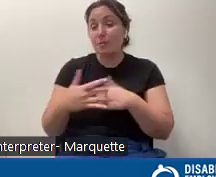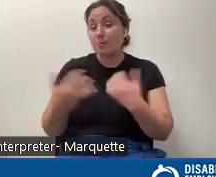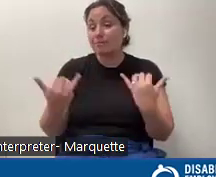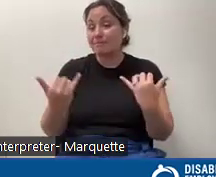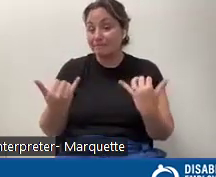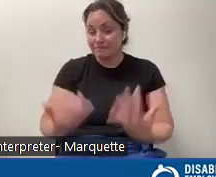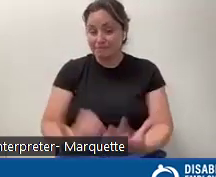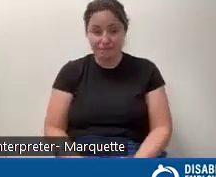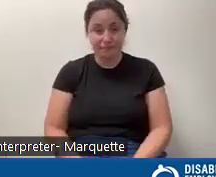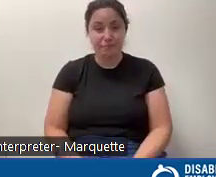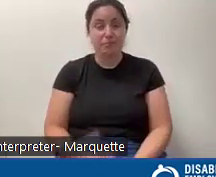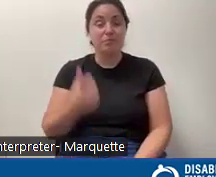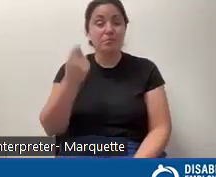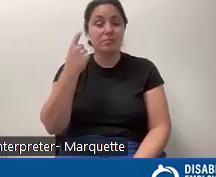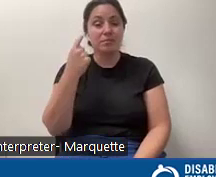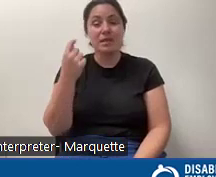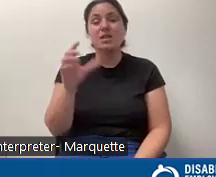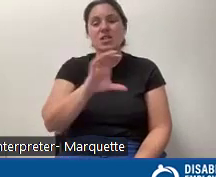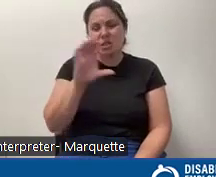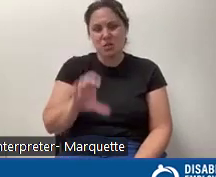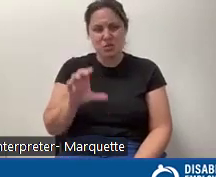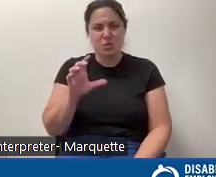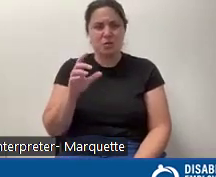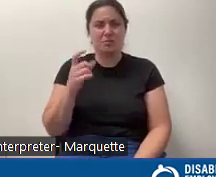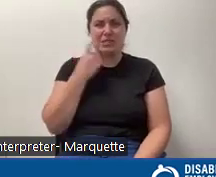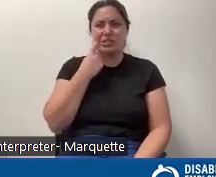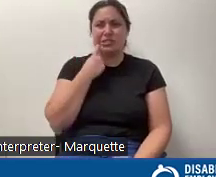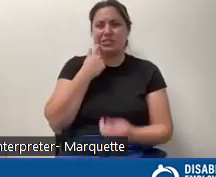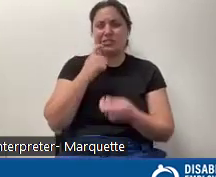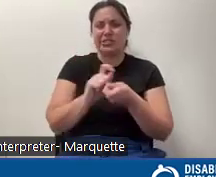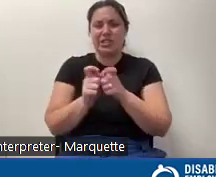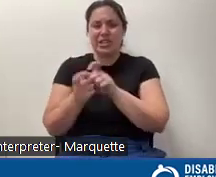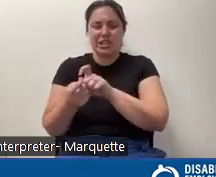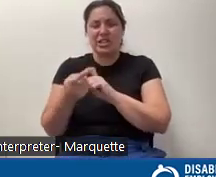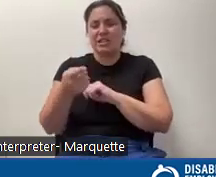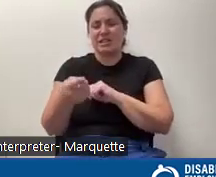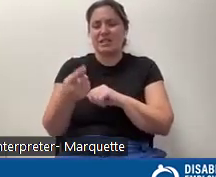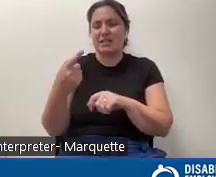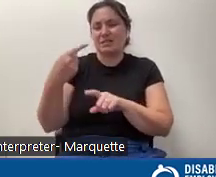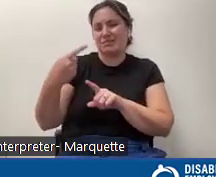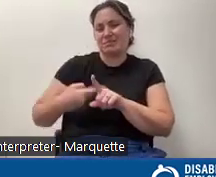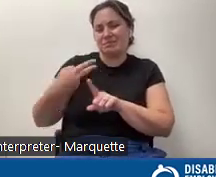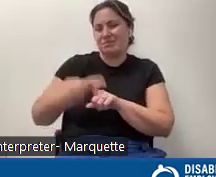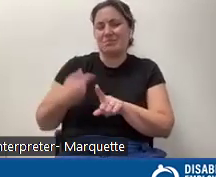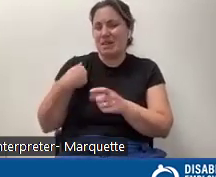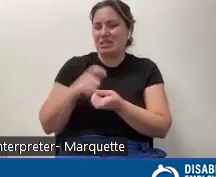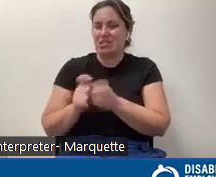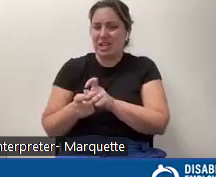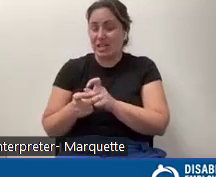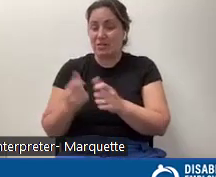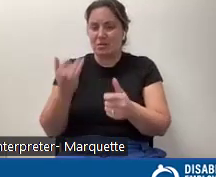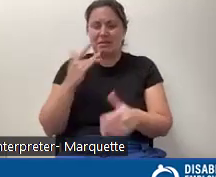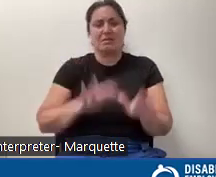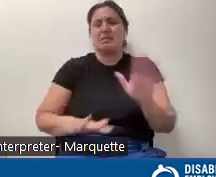event. Please note that Zoom did make a few updates to their interface in the last couple of months. So if you do need